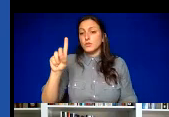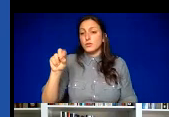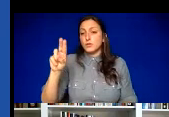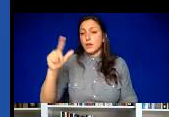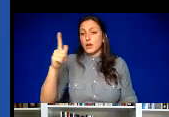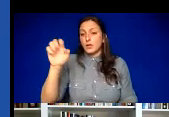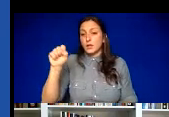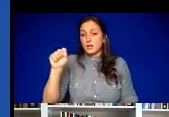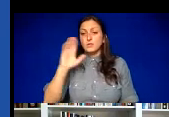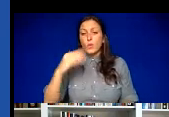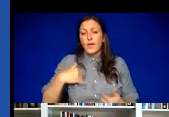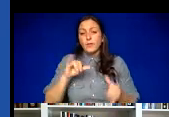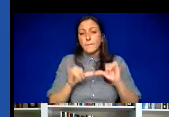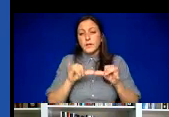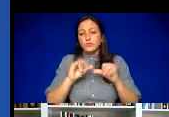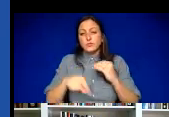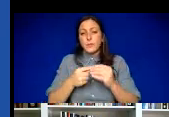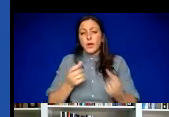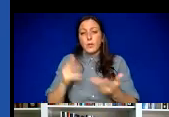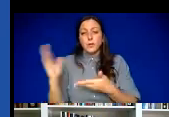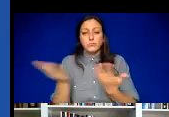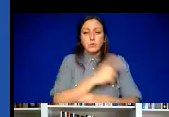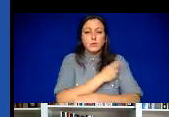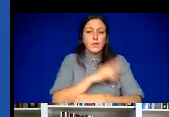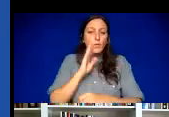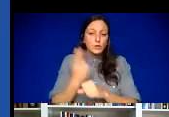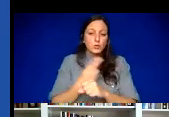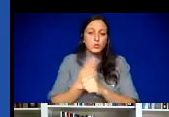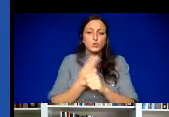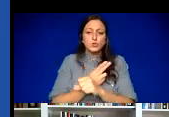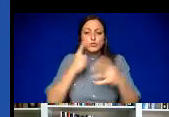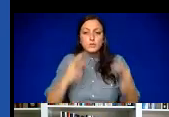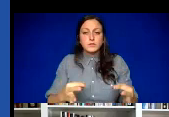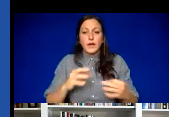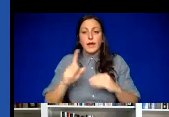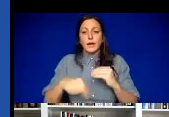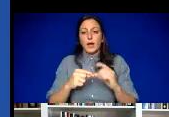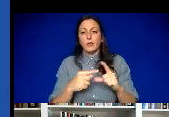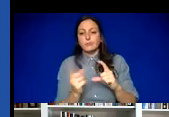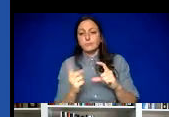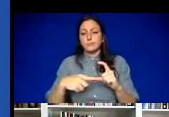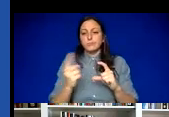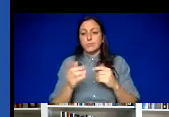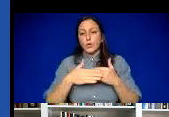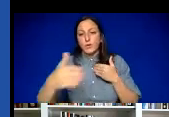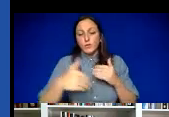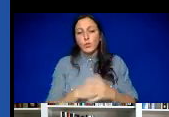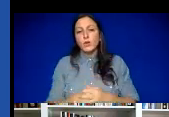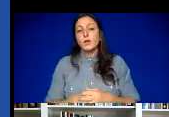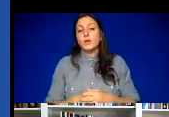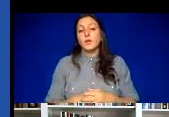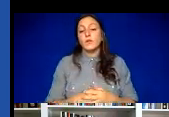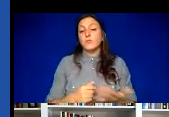hospitalization that they will use to drive their decisions about their levels going forward. I would imagine that